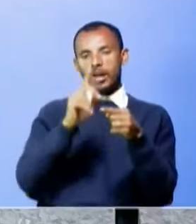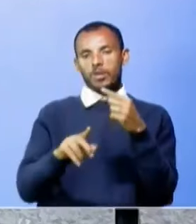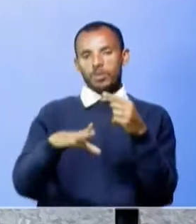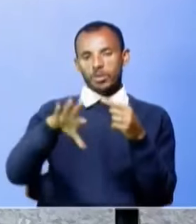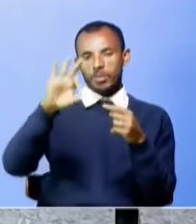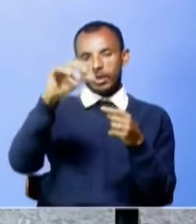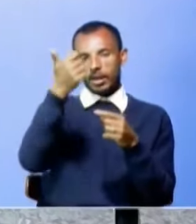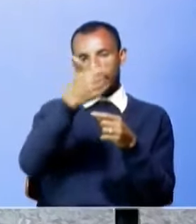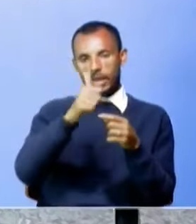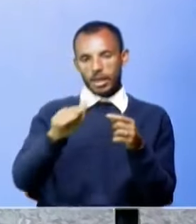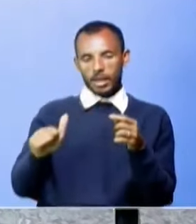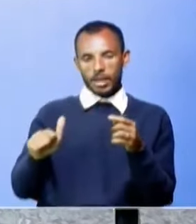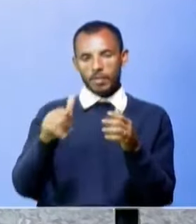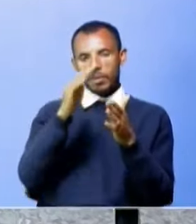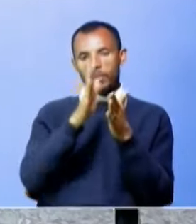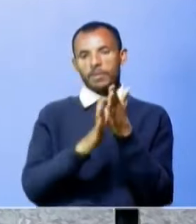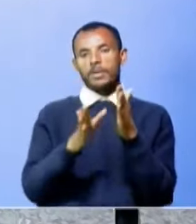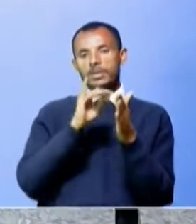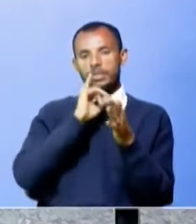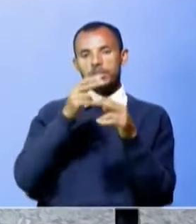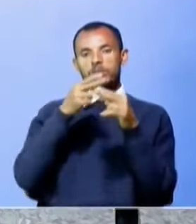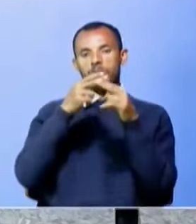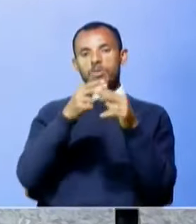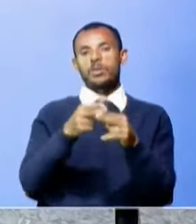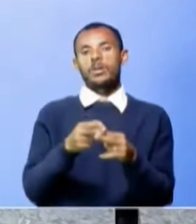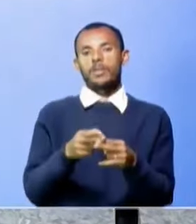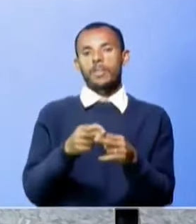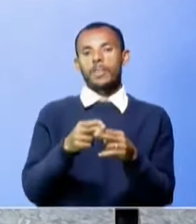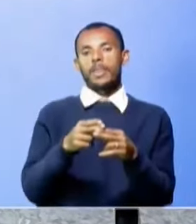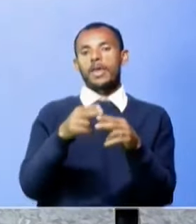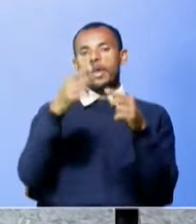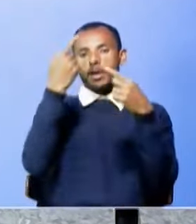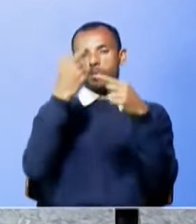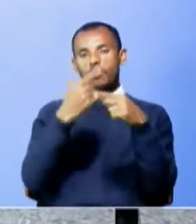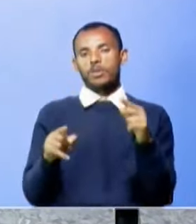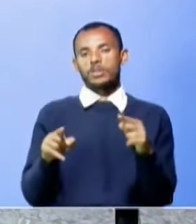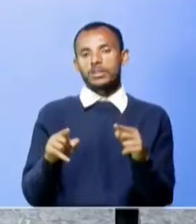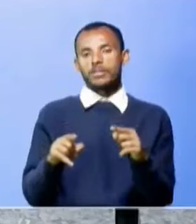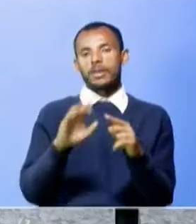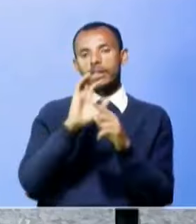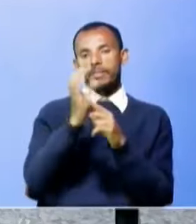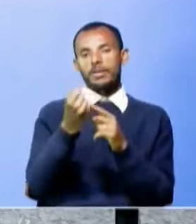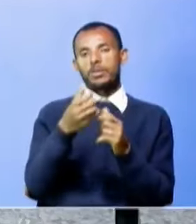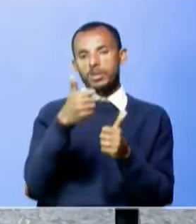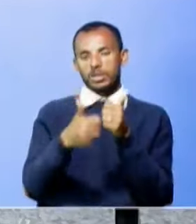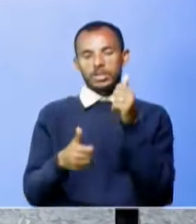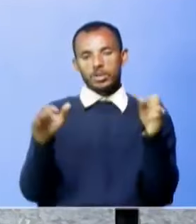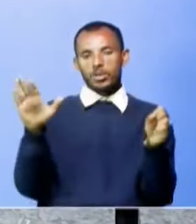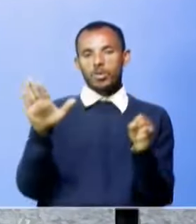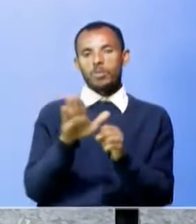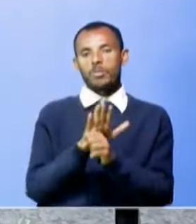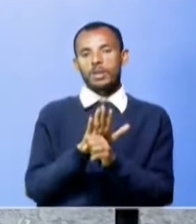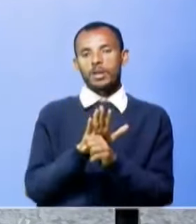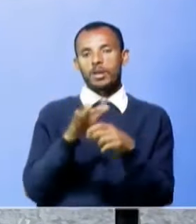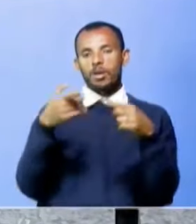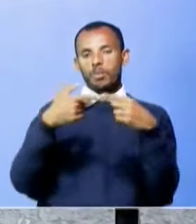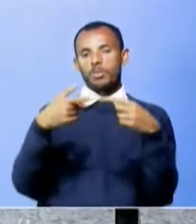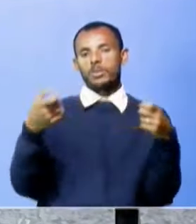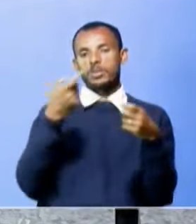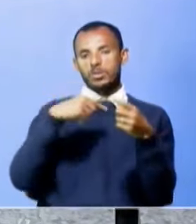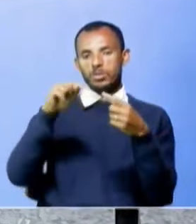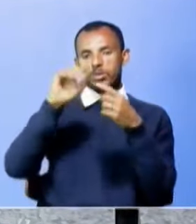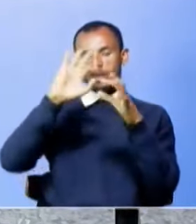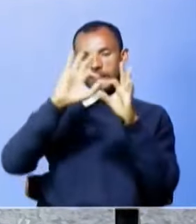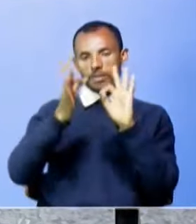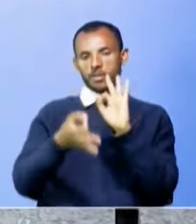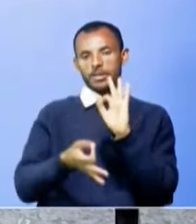any performance is called impossible event, which is completely opposite to the